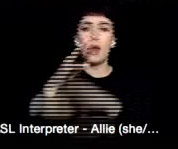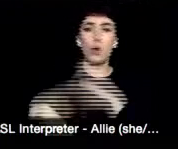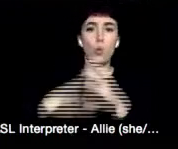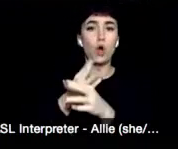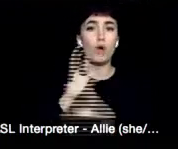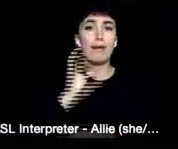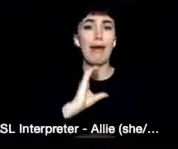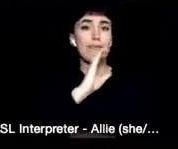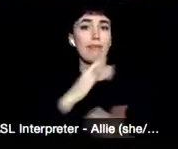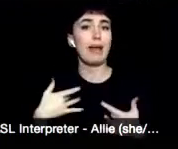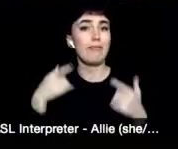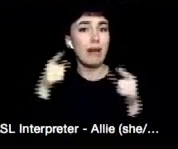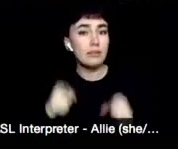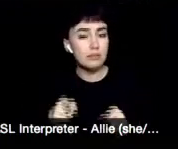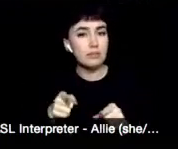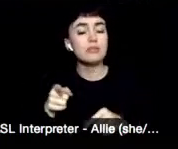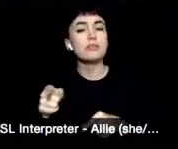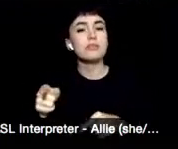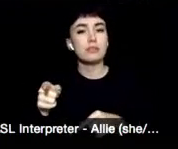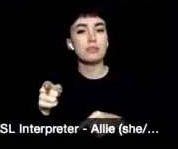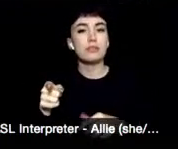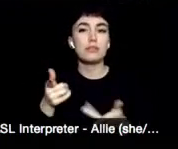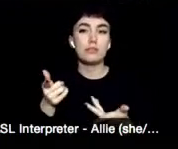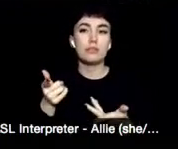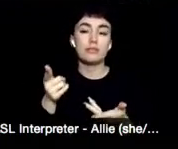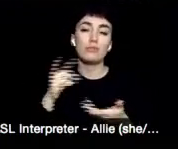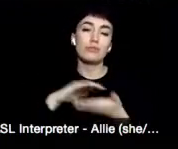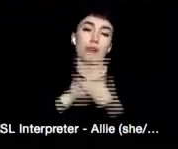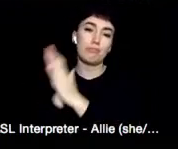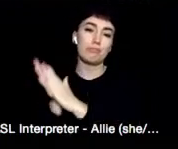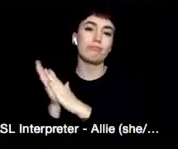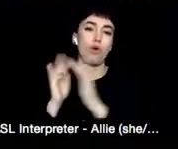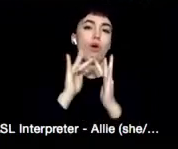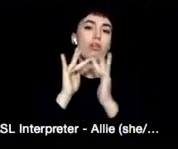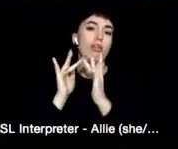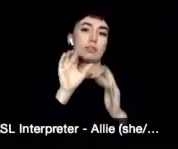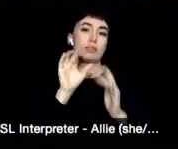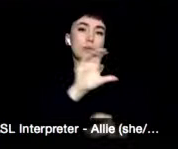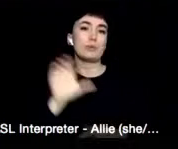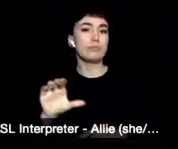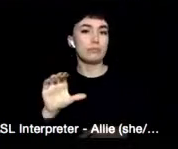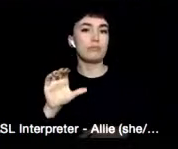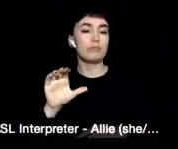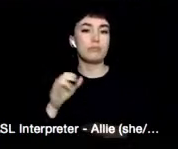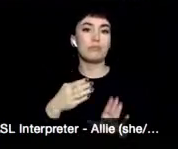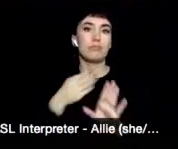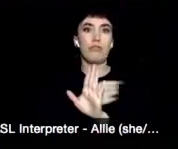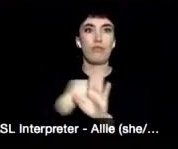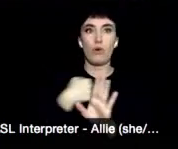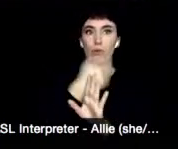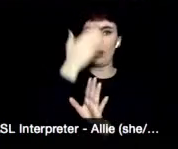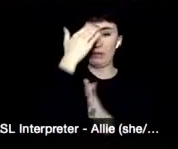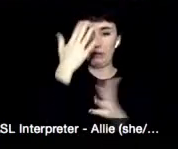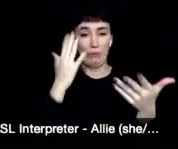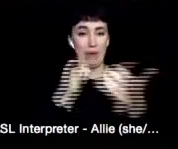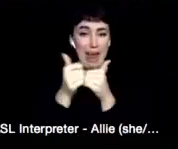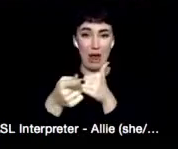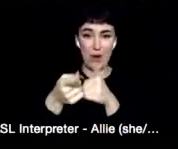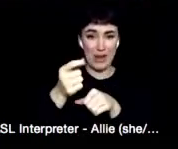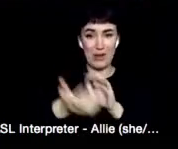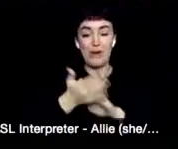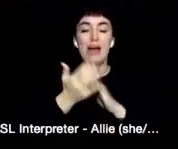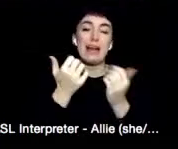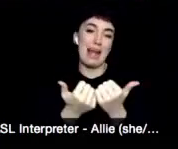had to move to a Zoom format before we all really knew how Zoom worked. Now we're all